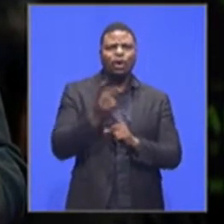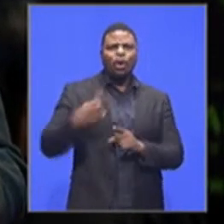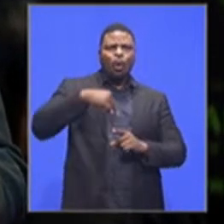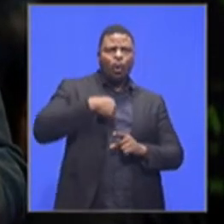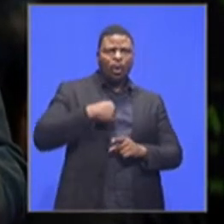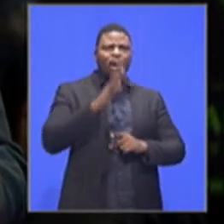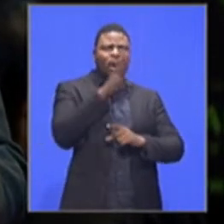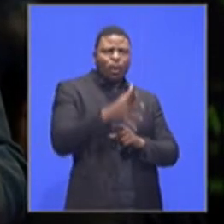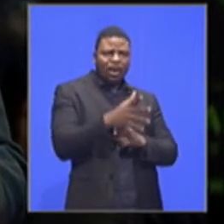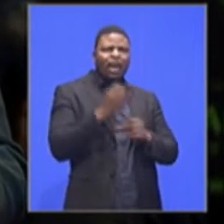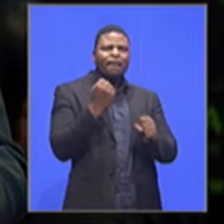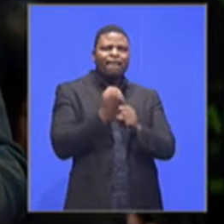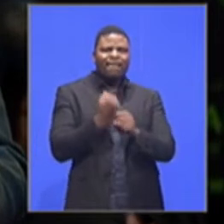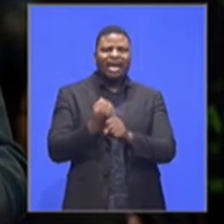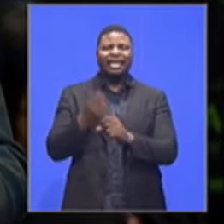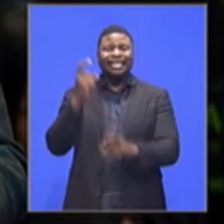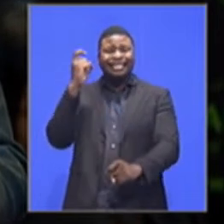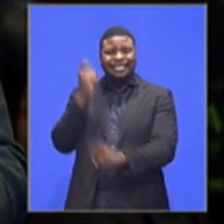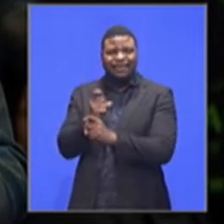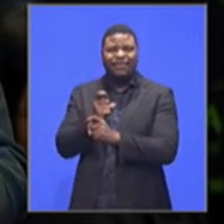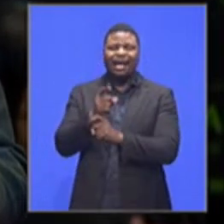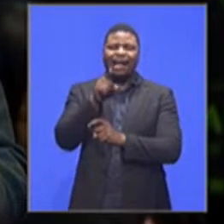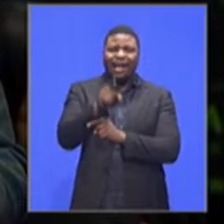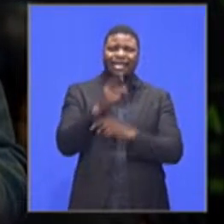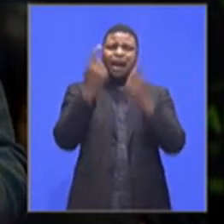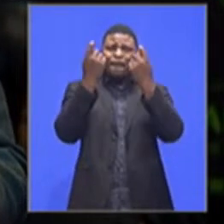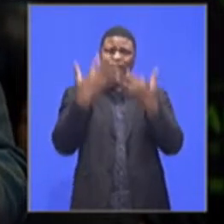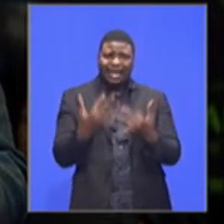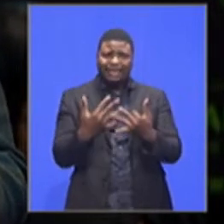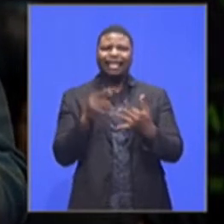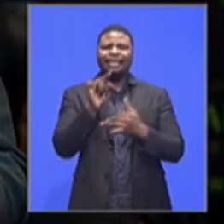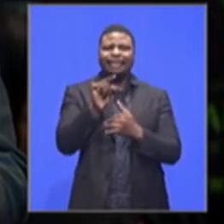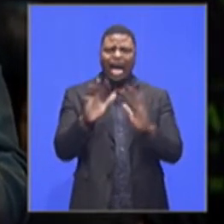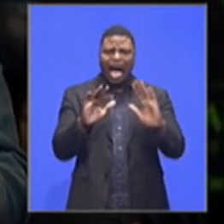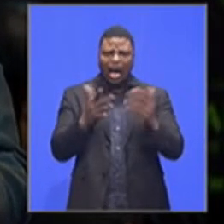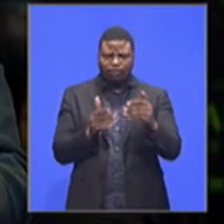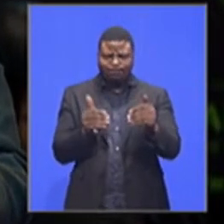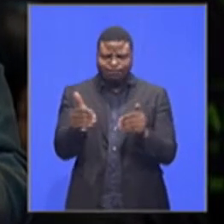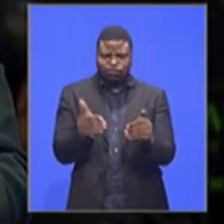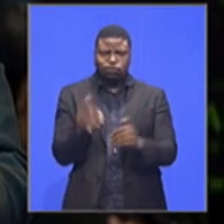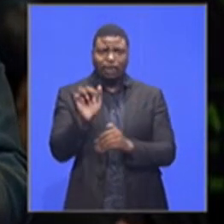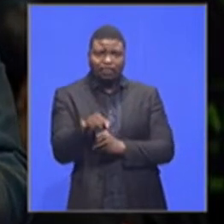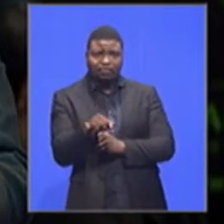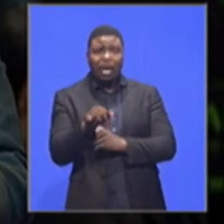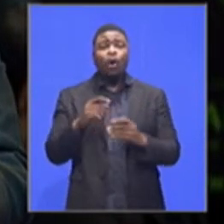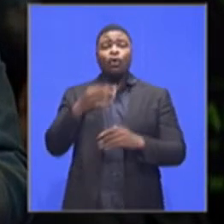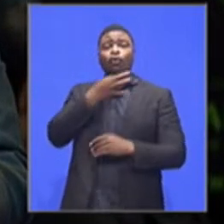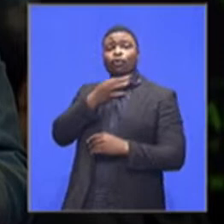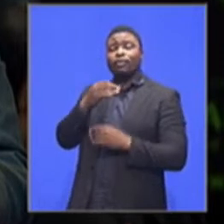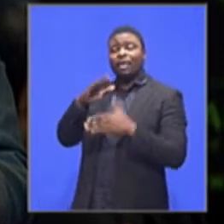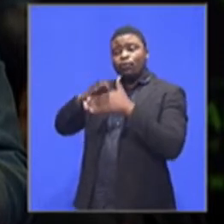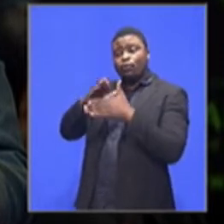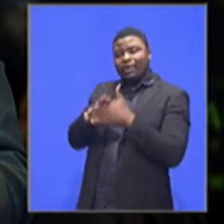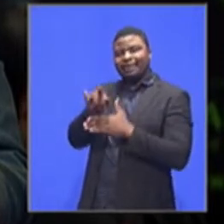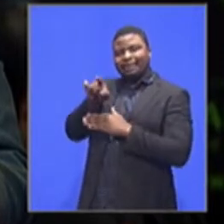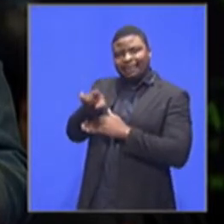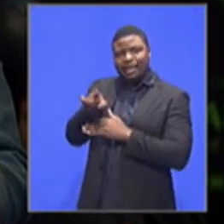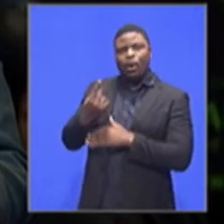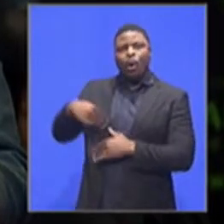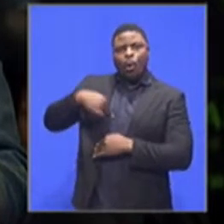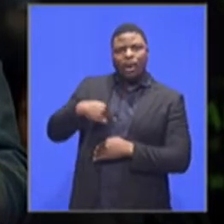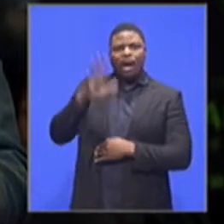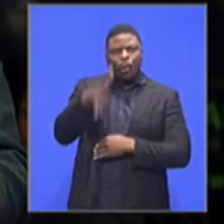difficult budget trade-offs. For these reasons, we must continue exercising fiscal